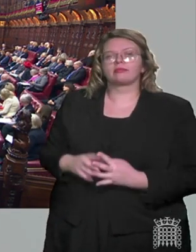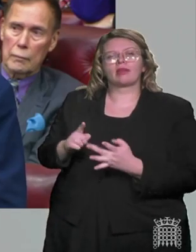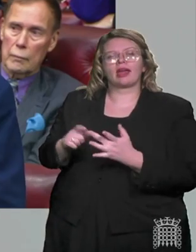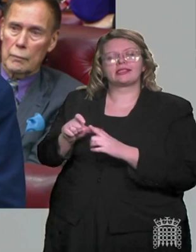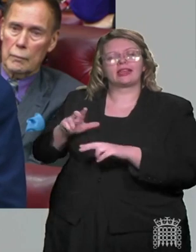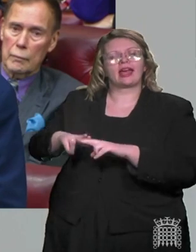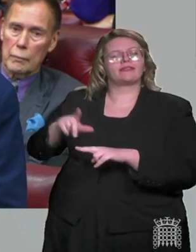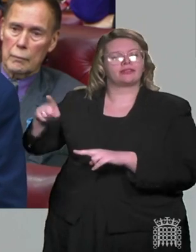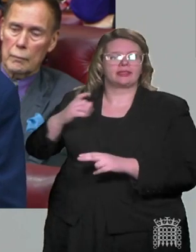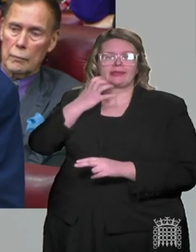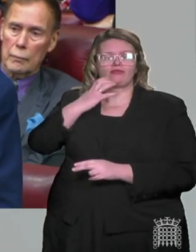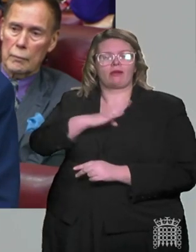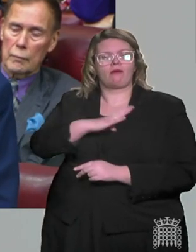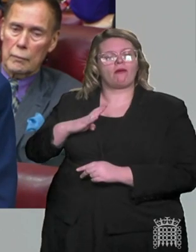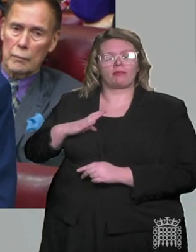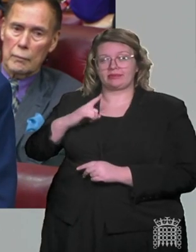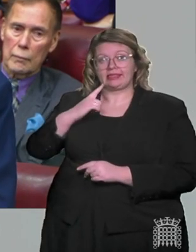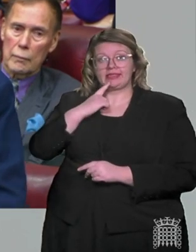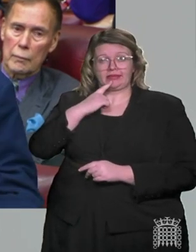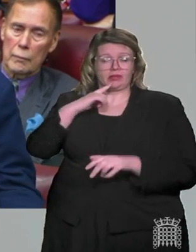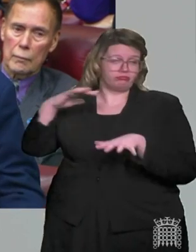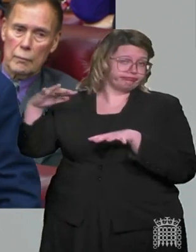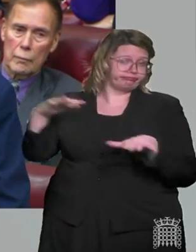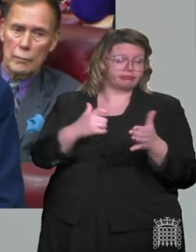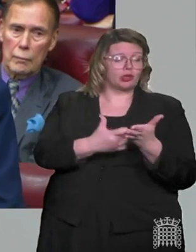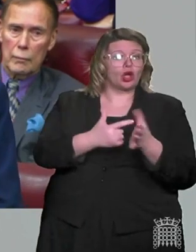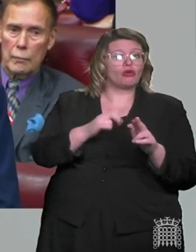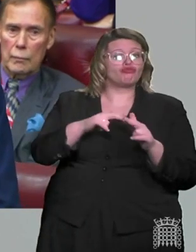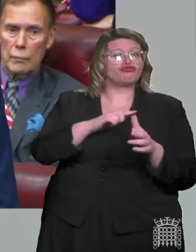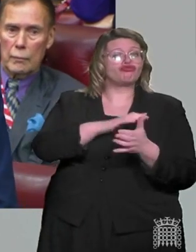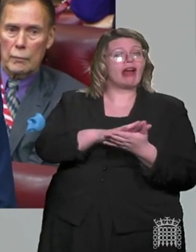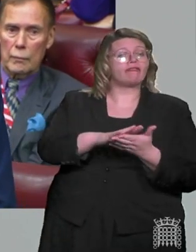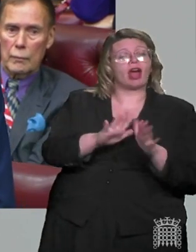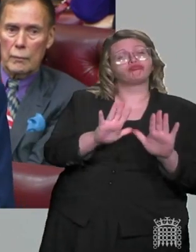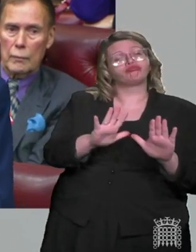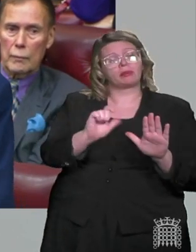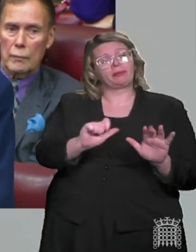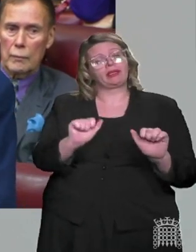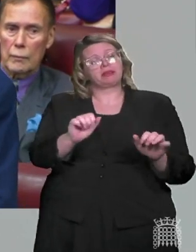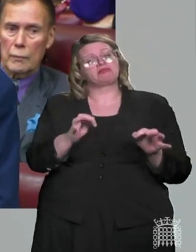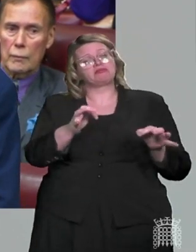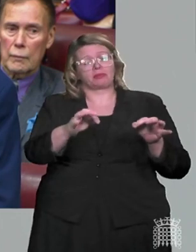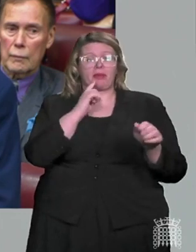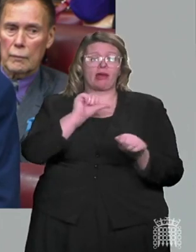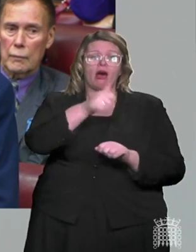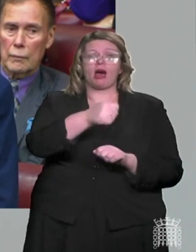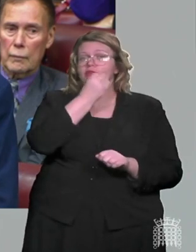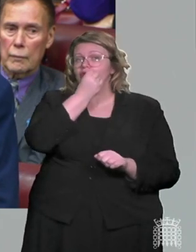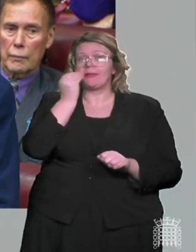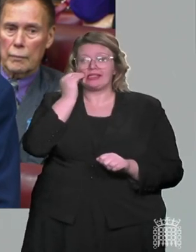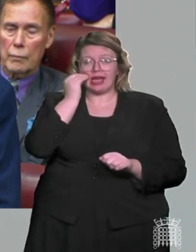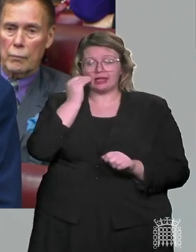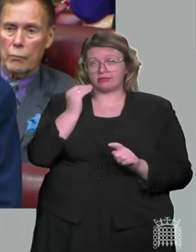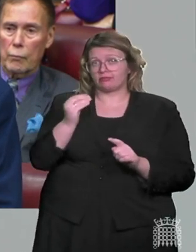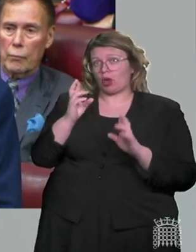to enter into Rafa and that they will delay possibly until after Ramadan. and that meanwhile the negotiations in Cairo